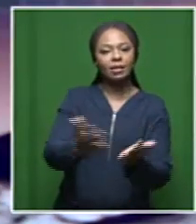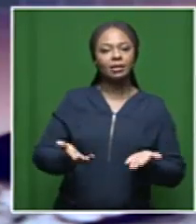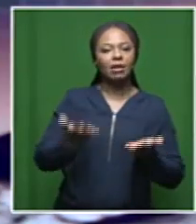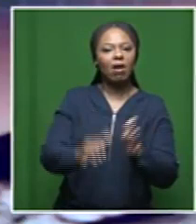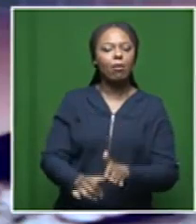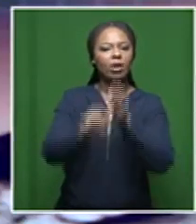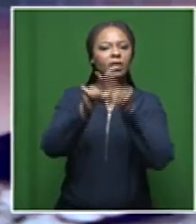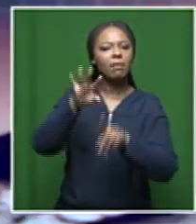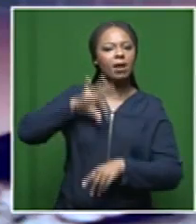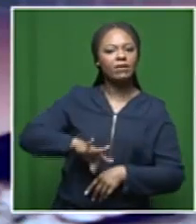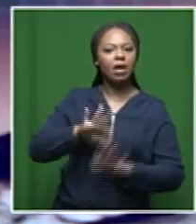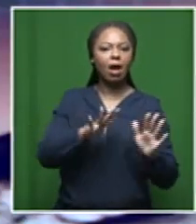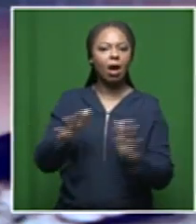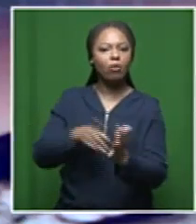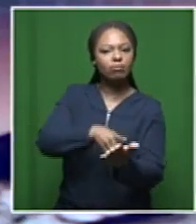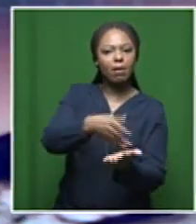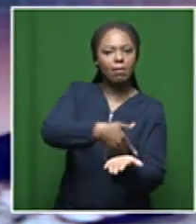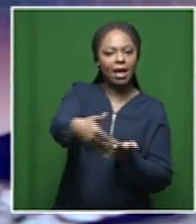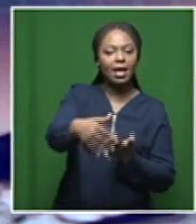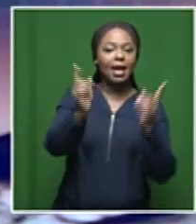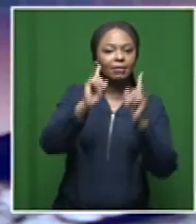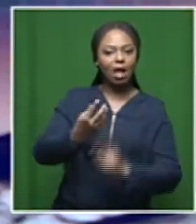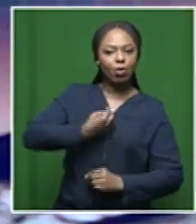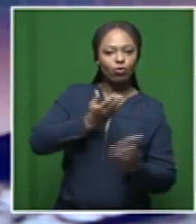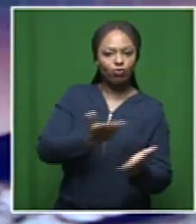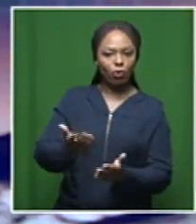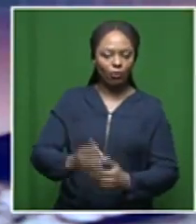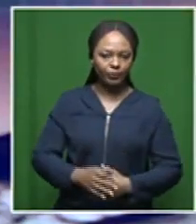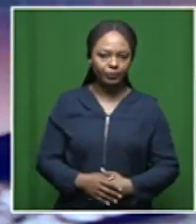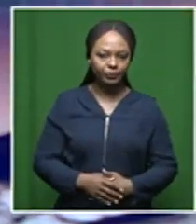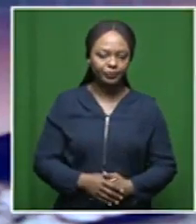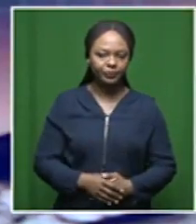and the benefits of donating blood, especially as a young person.